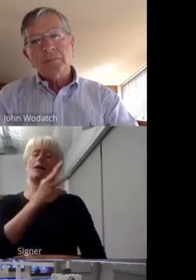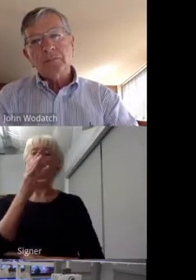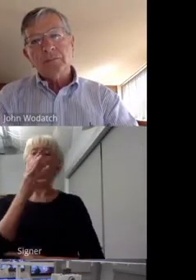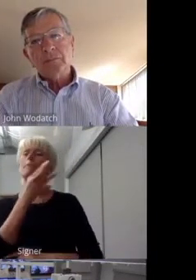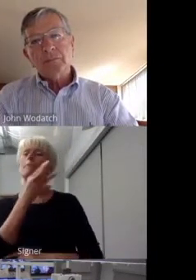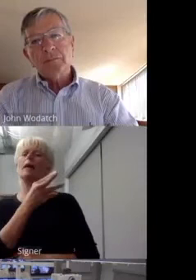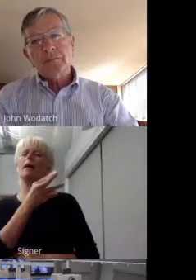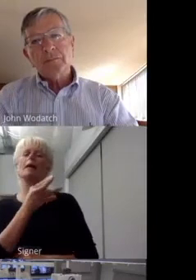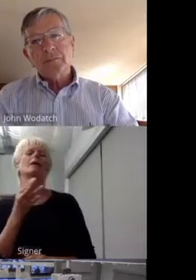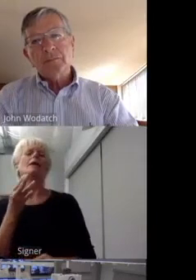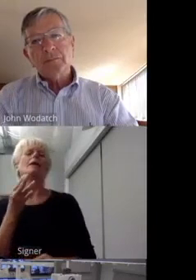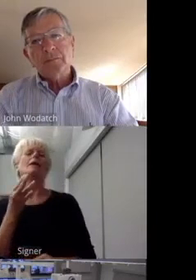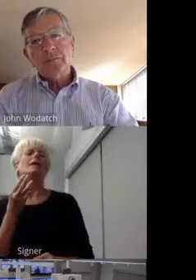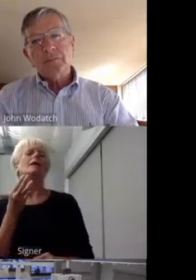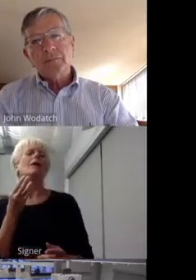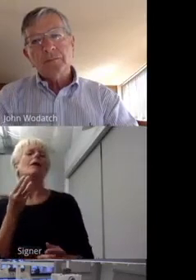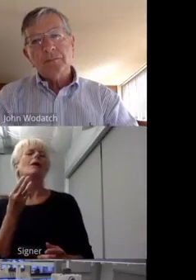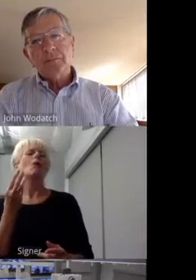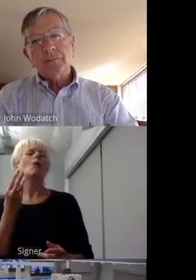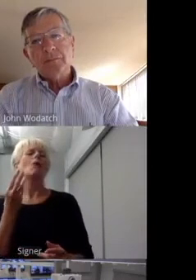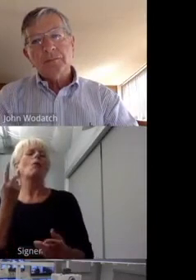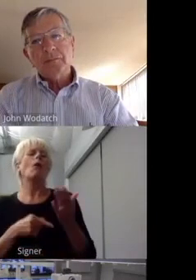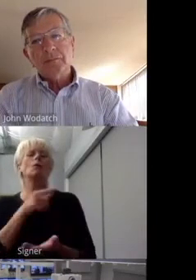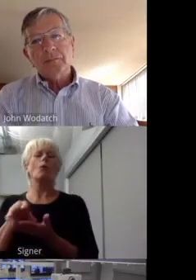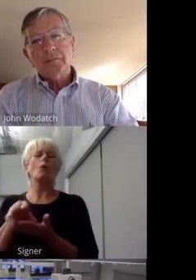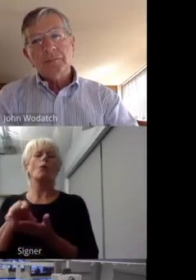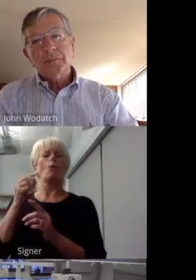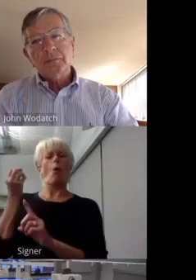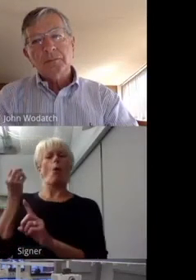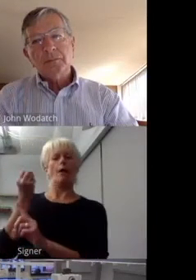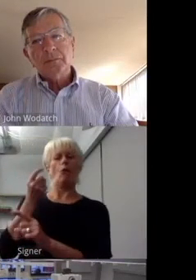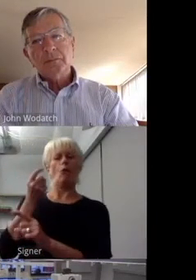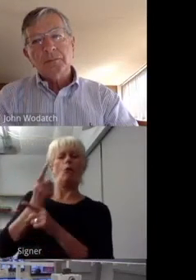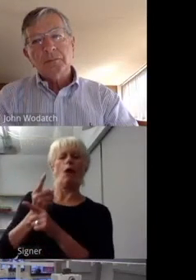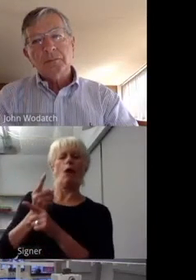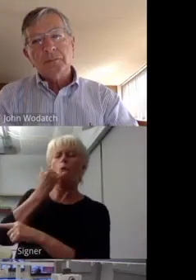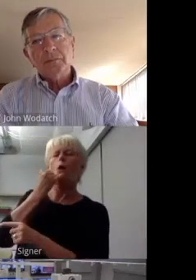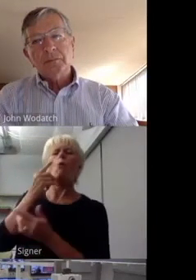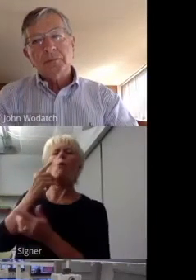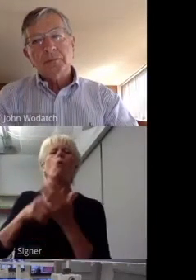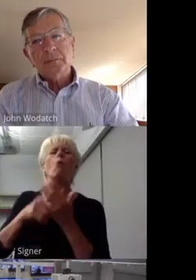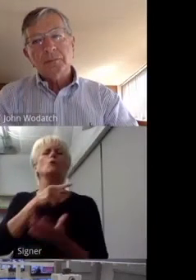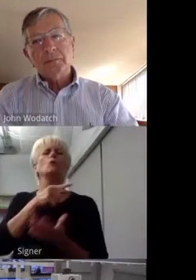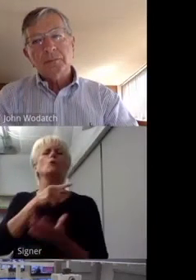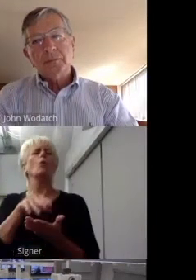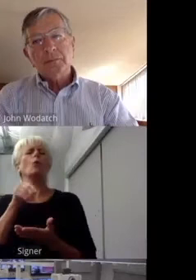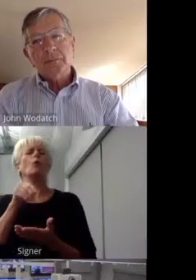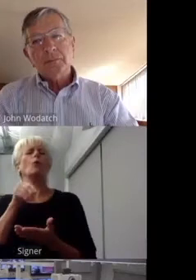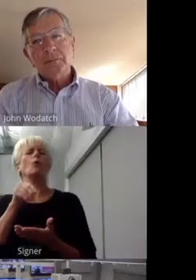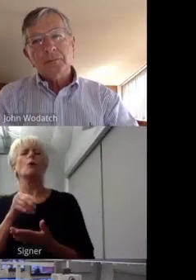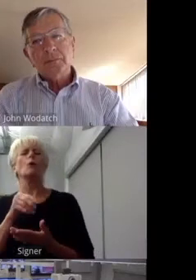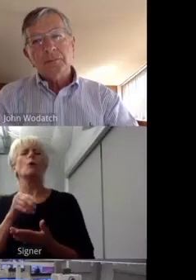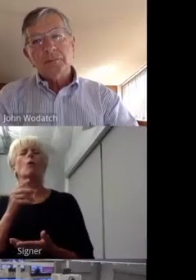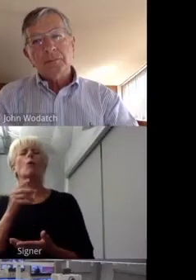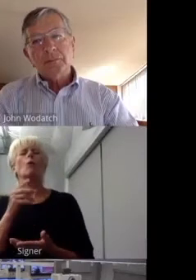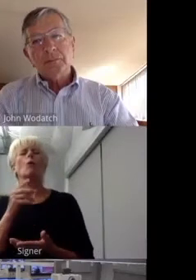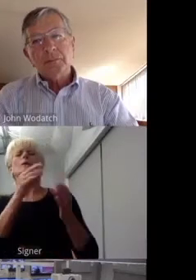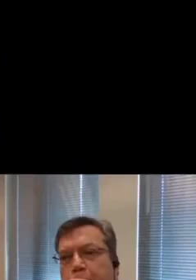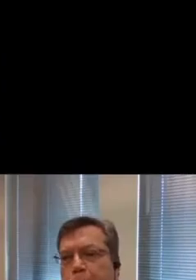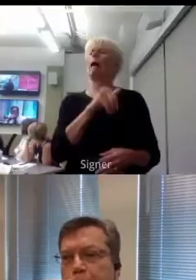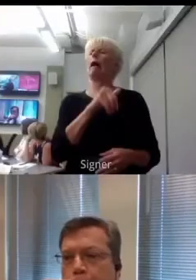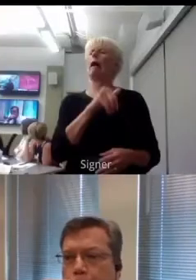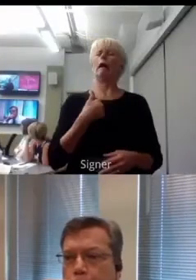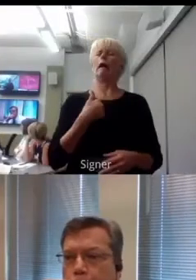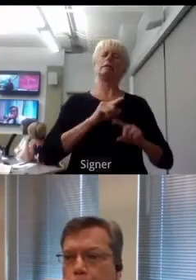they got right, what they got wrong, what you would do, and what did you decide you would do differently? Well, I think one of the things that